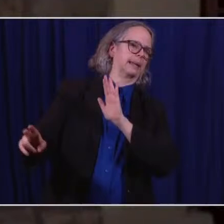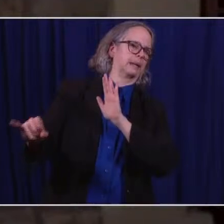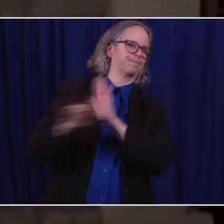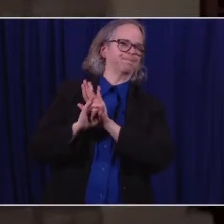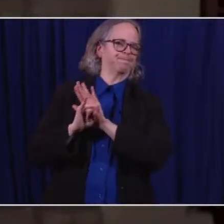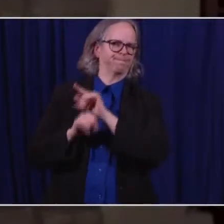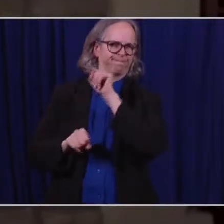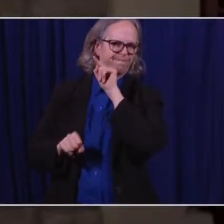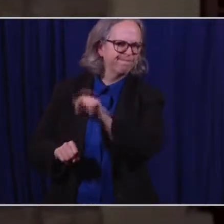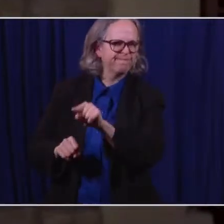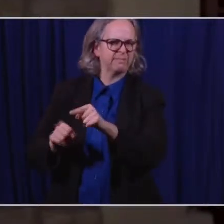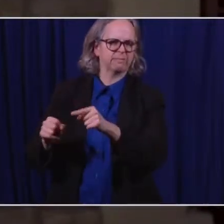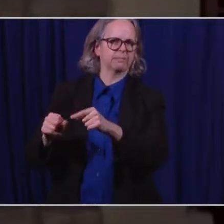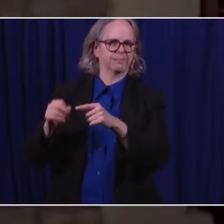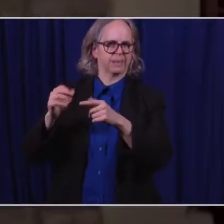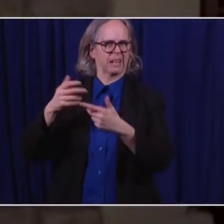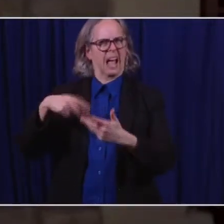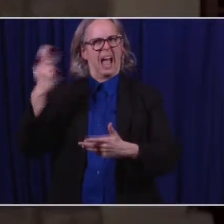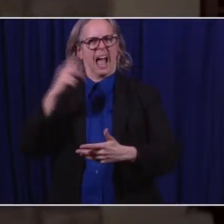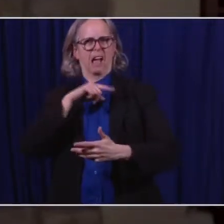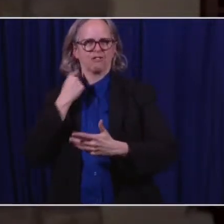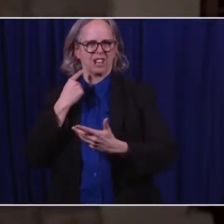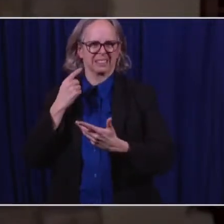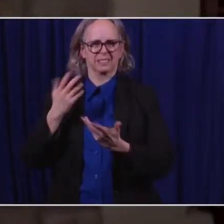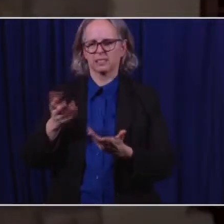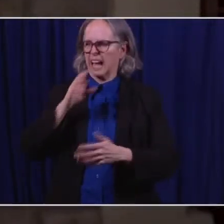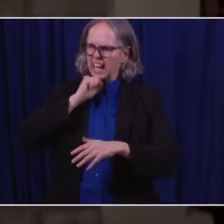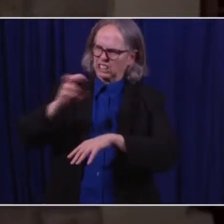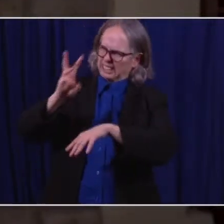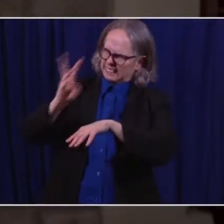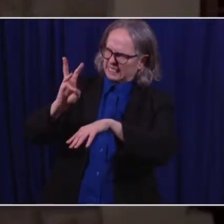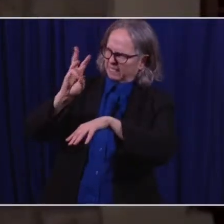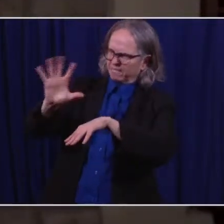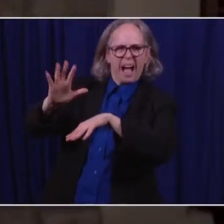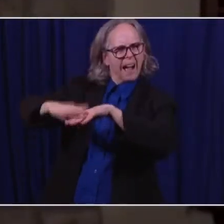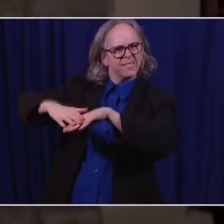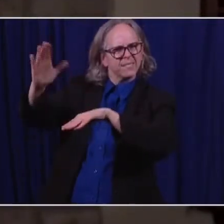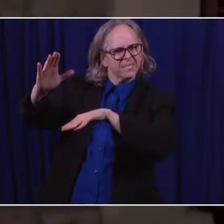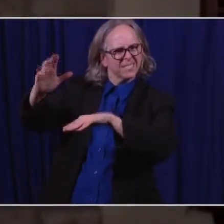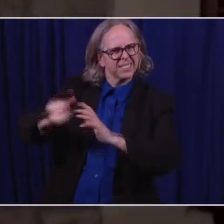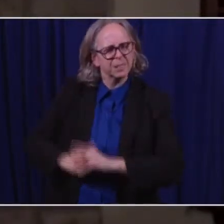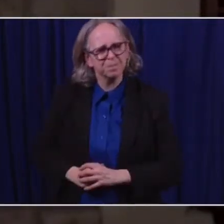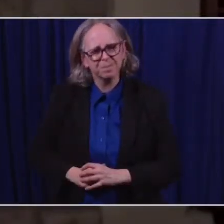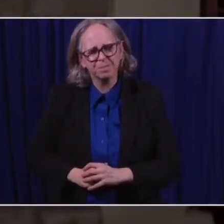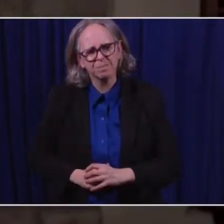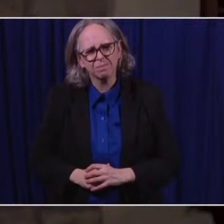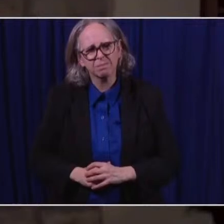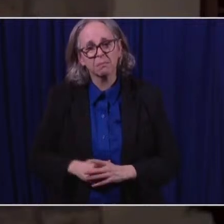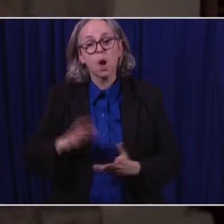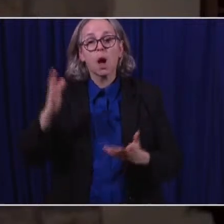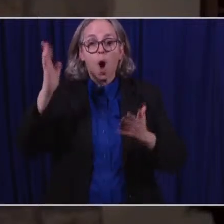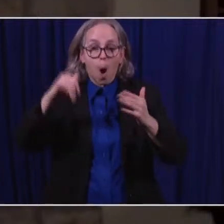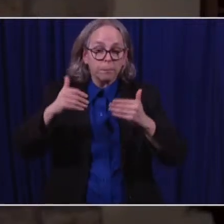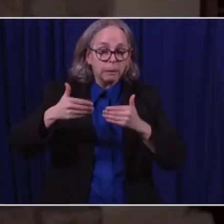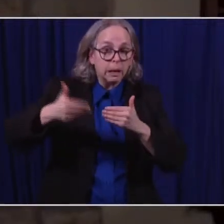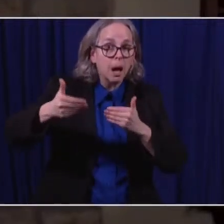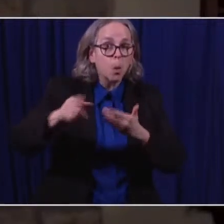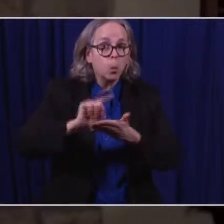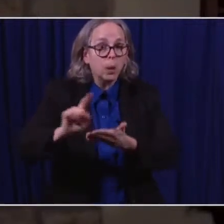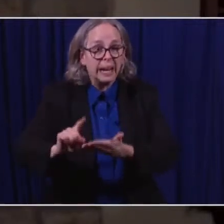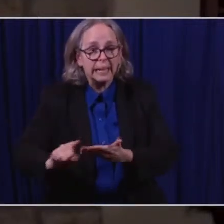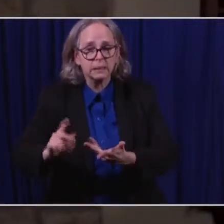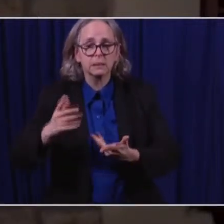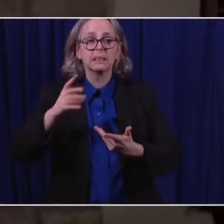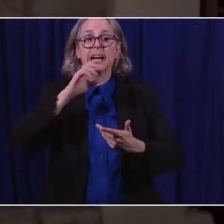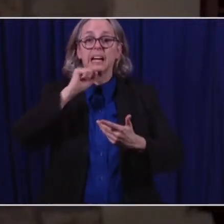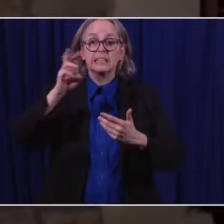we've set that at 65 and we're going to, as we say, work our way down. In a couple of weeks, we'll be to everyone who is 65 and older will